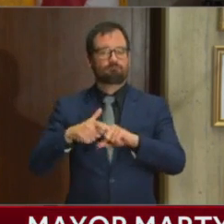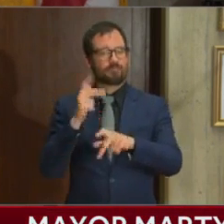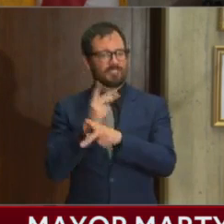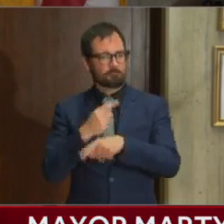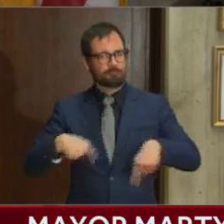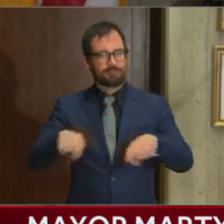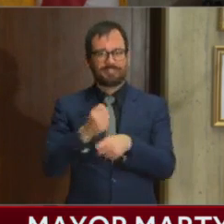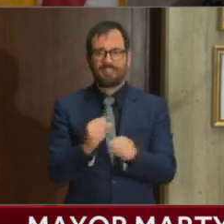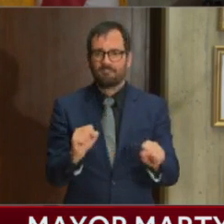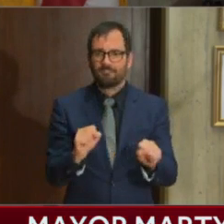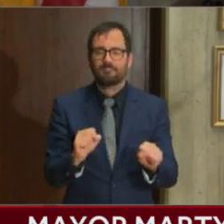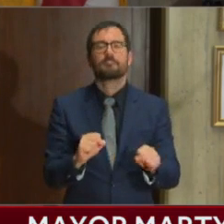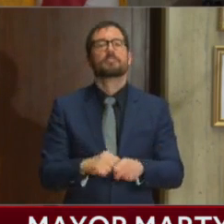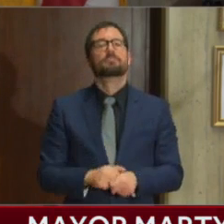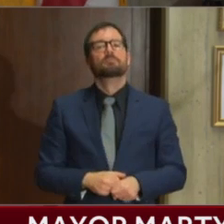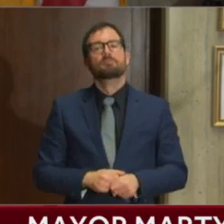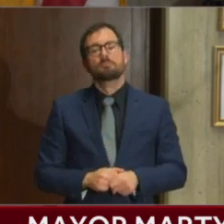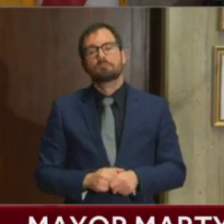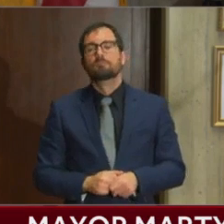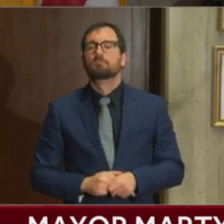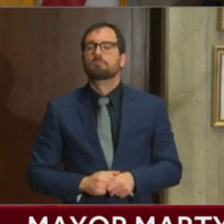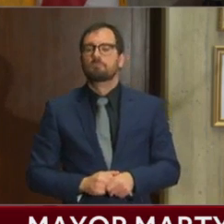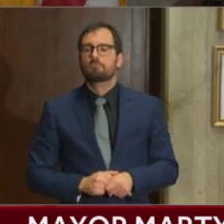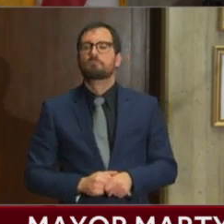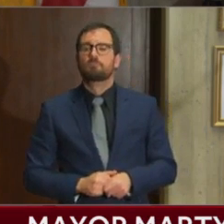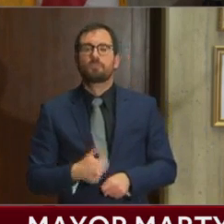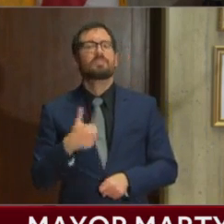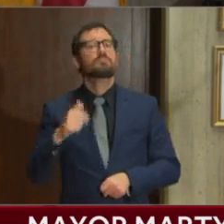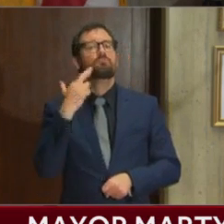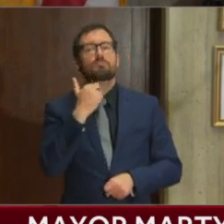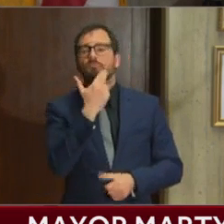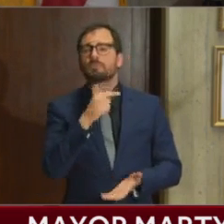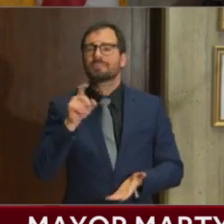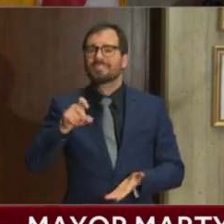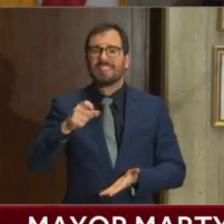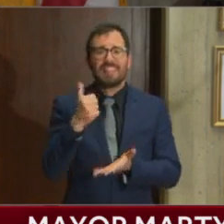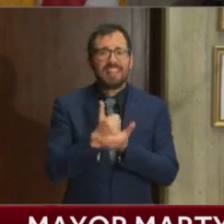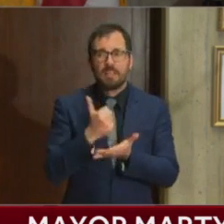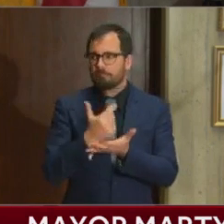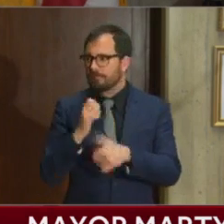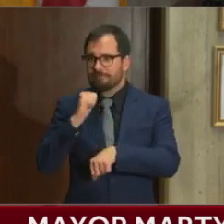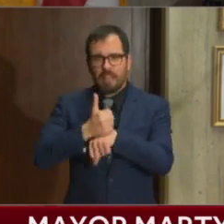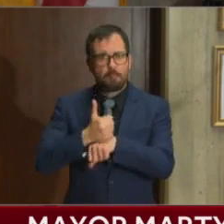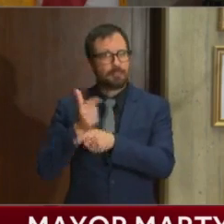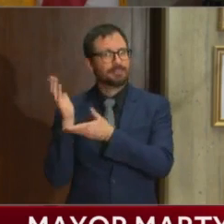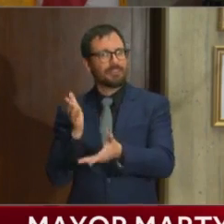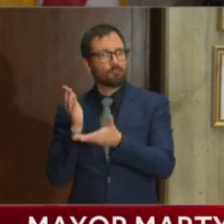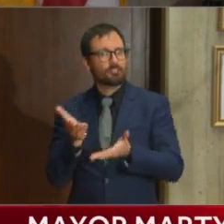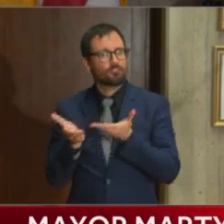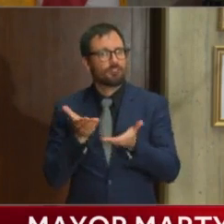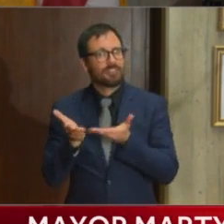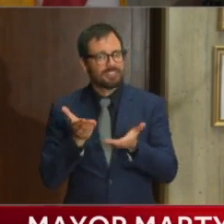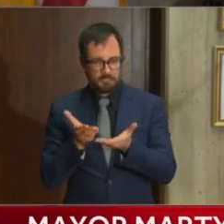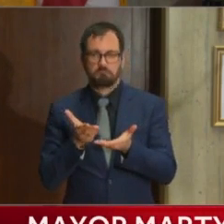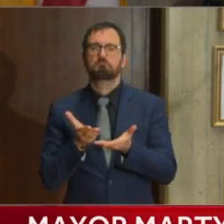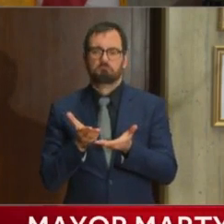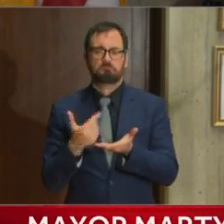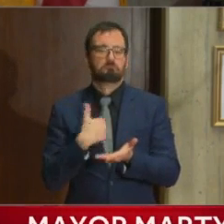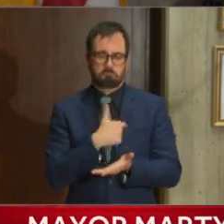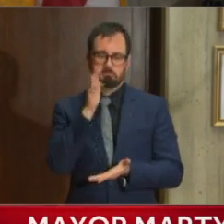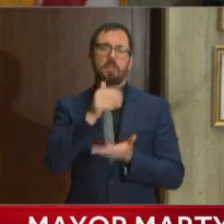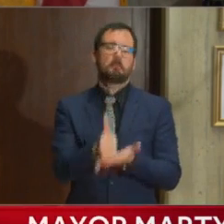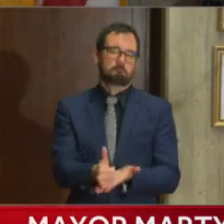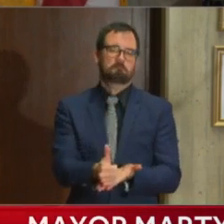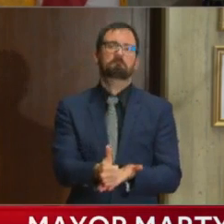service. And at City Hall, we have employees on site who are critical to the operations of the